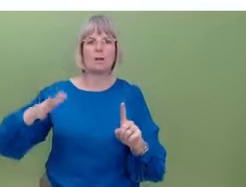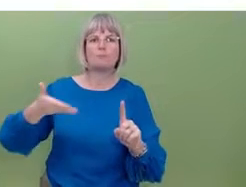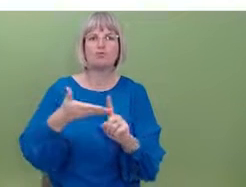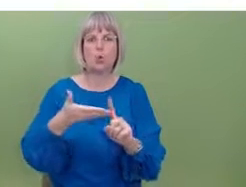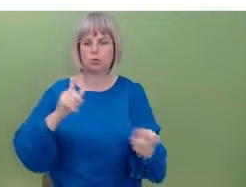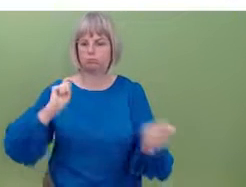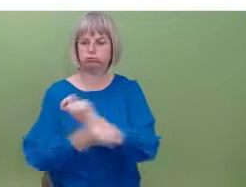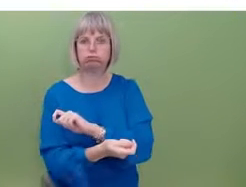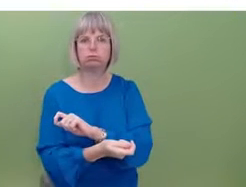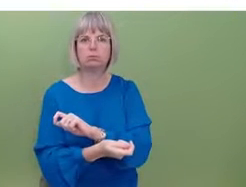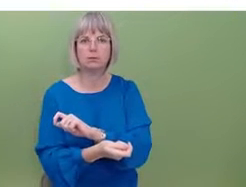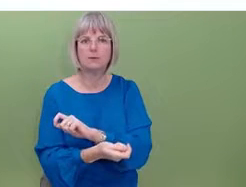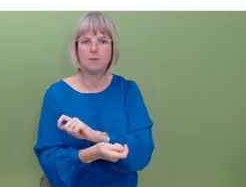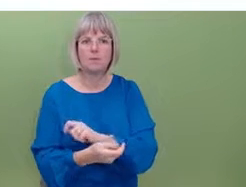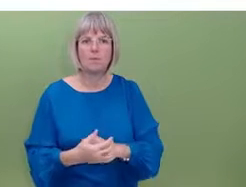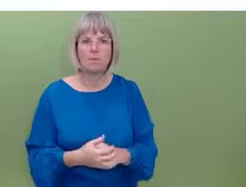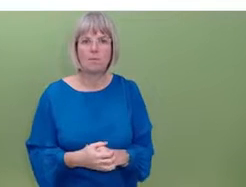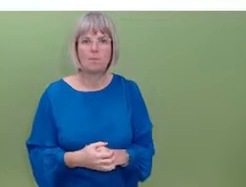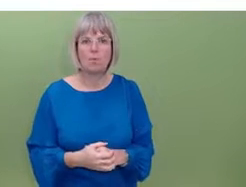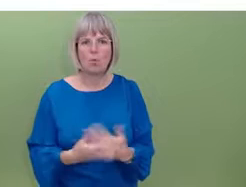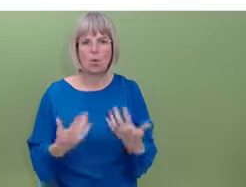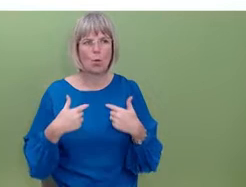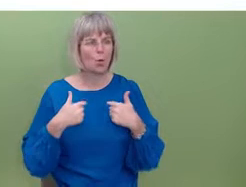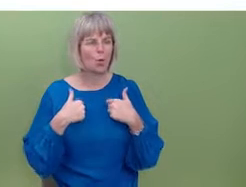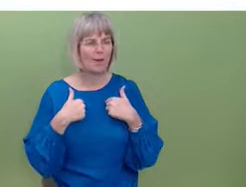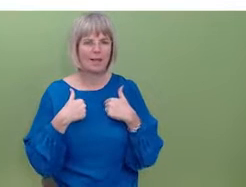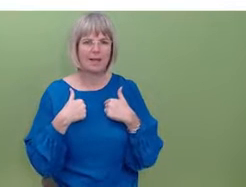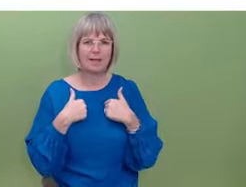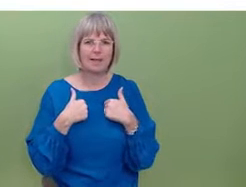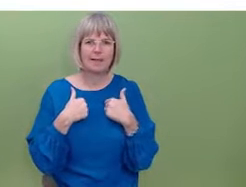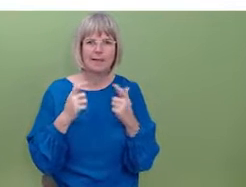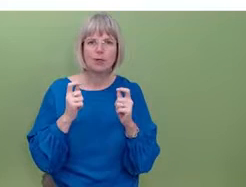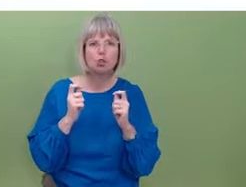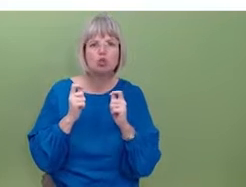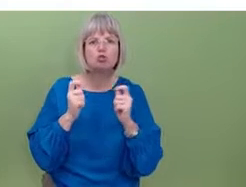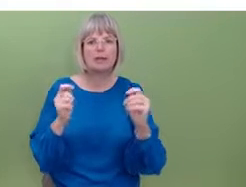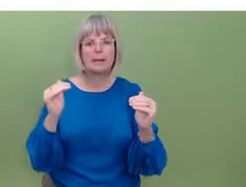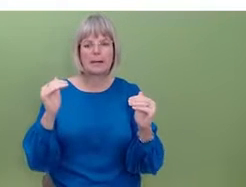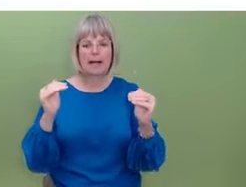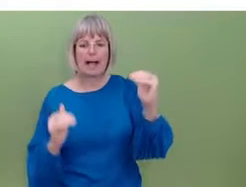actually take treatment gap by